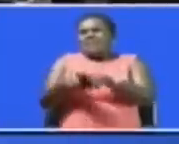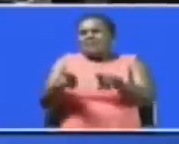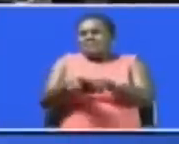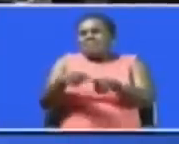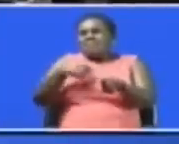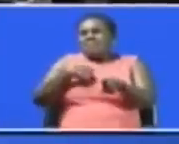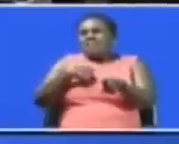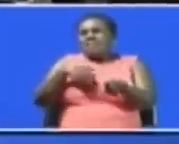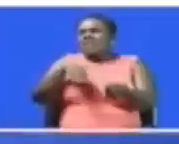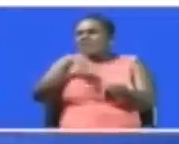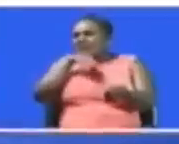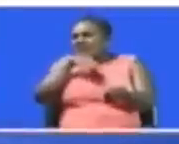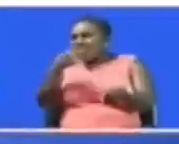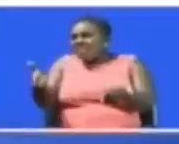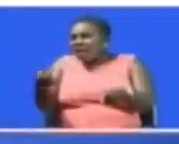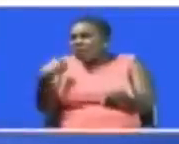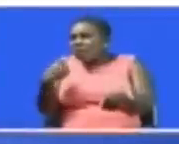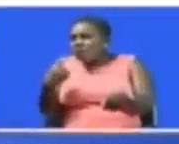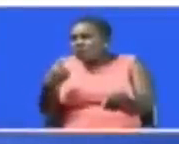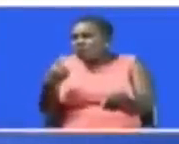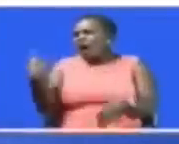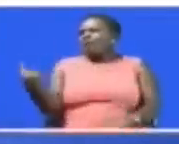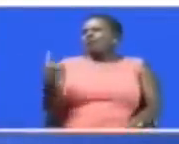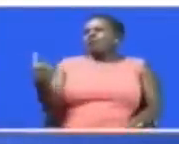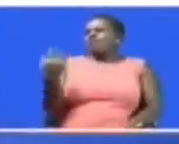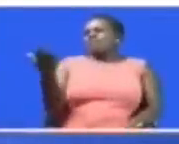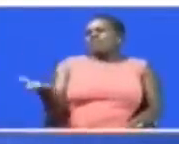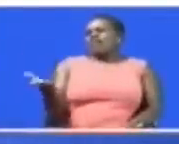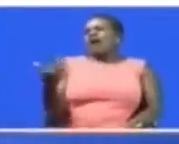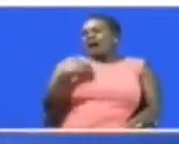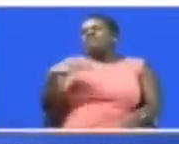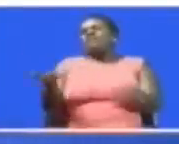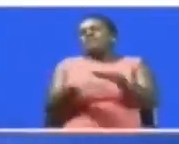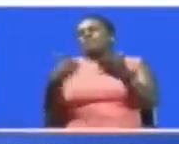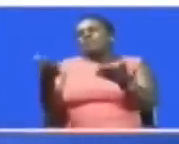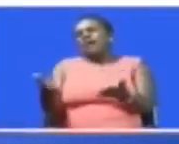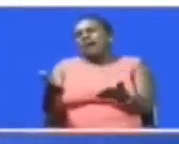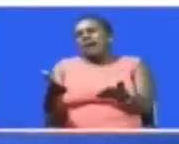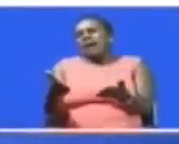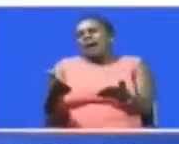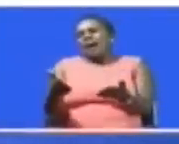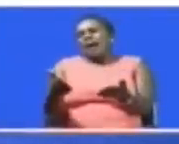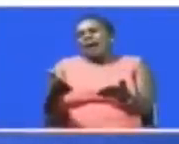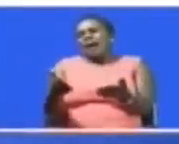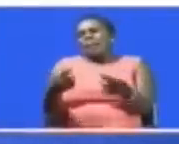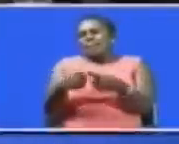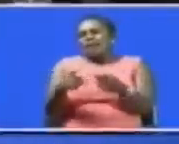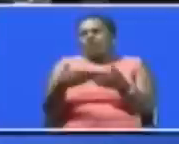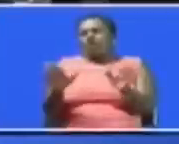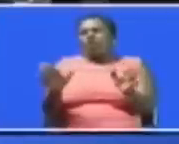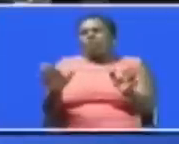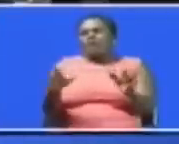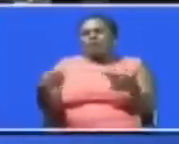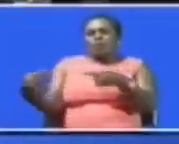know, even Raila didn't go with anybody. He had a deputy. But do you then agree that it has opened a